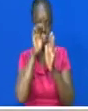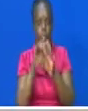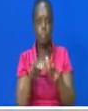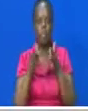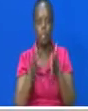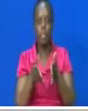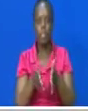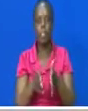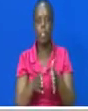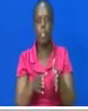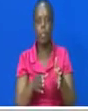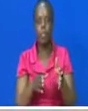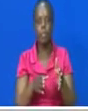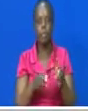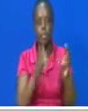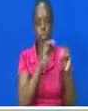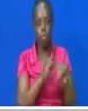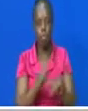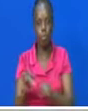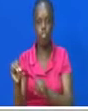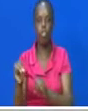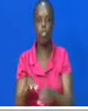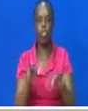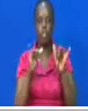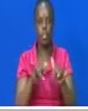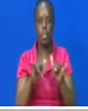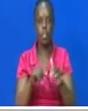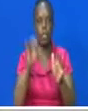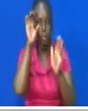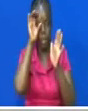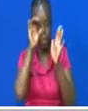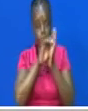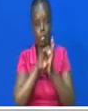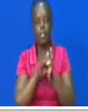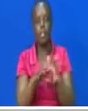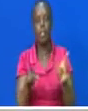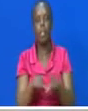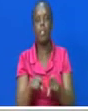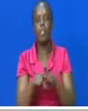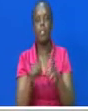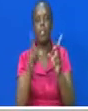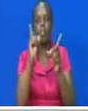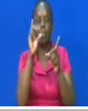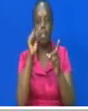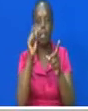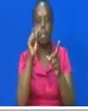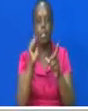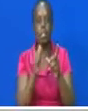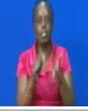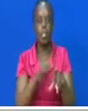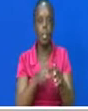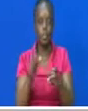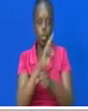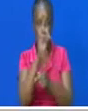pictures or they can be motion pictures. And such data, once you collect using